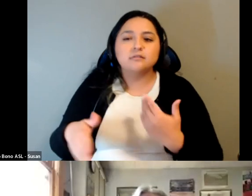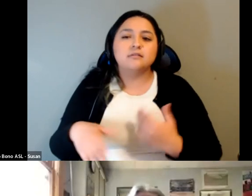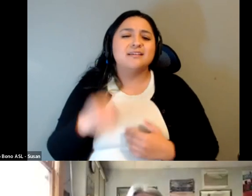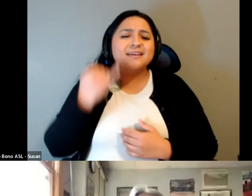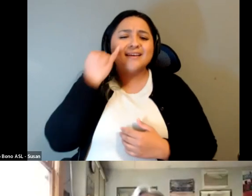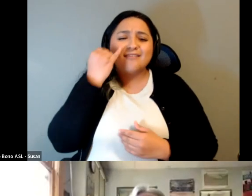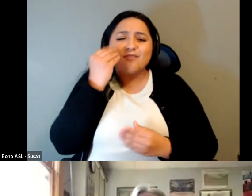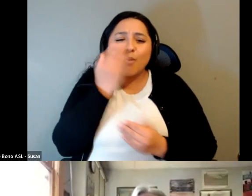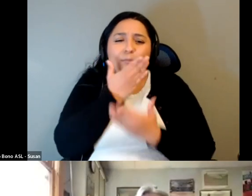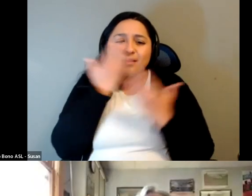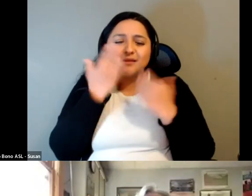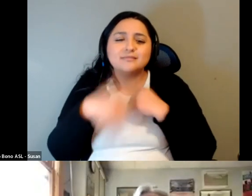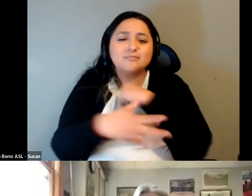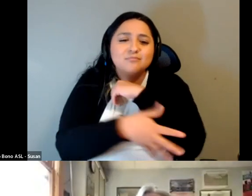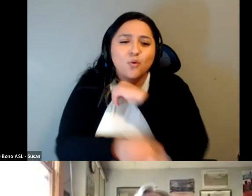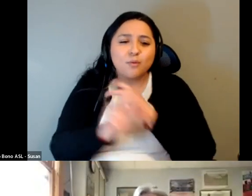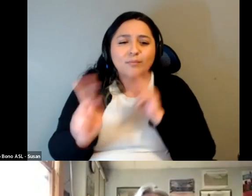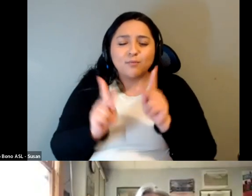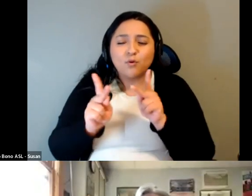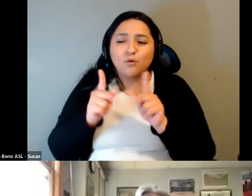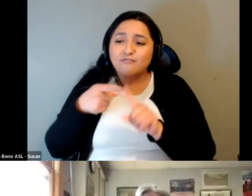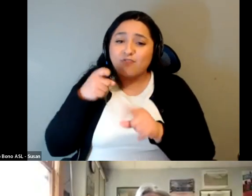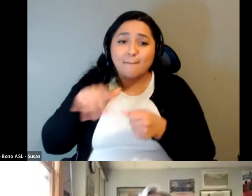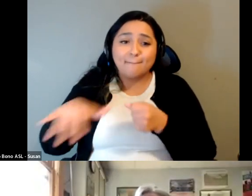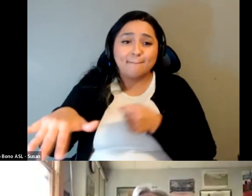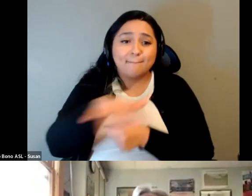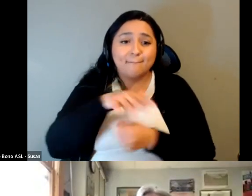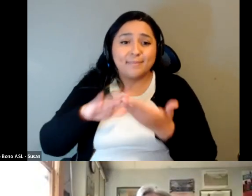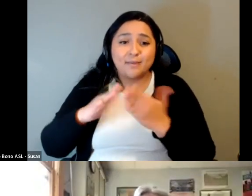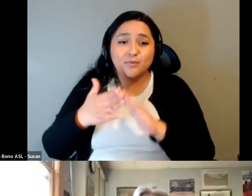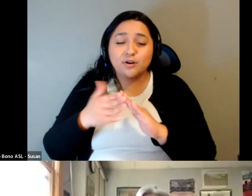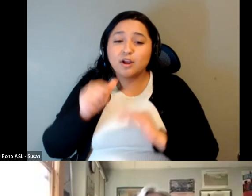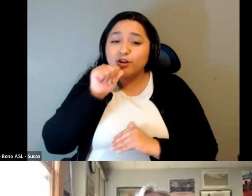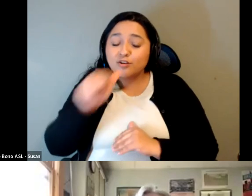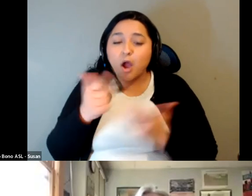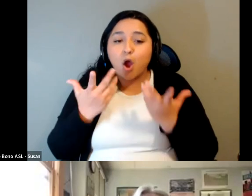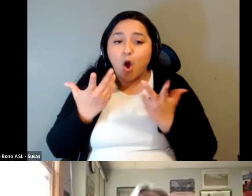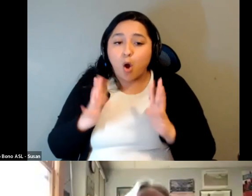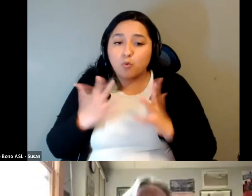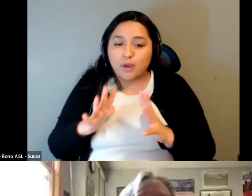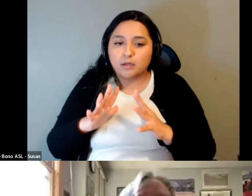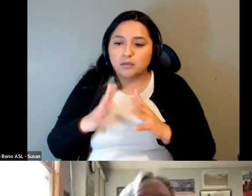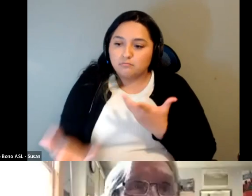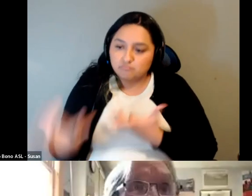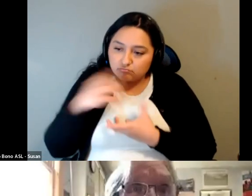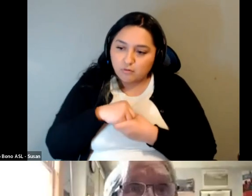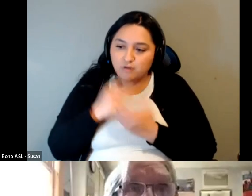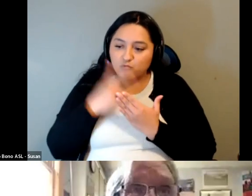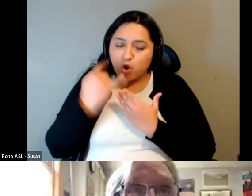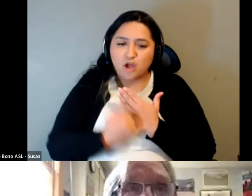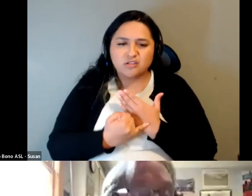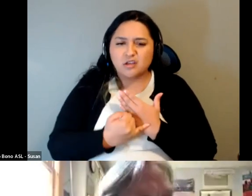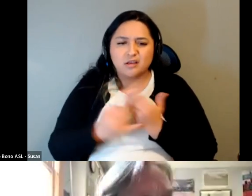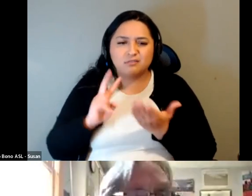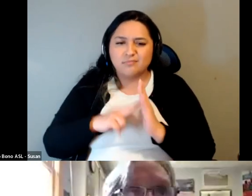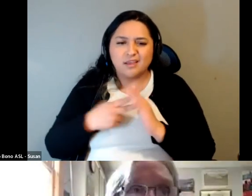community people and poor people from the neighborhood aren't already a part of your project, you're starting really late in the game. And you better